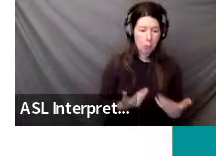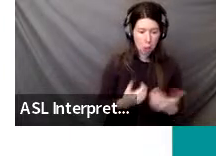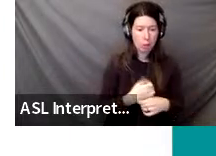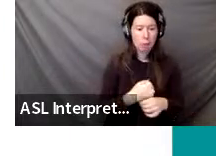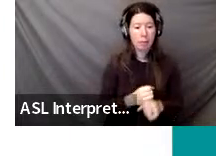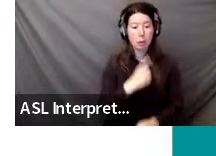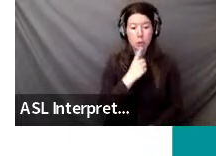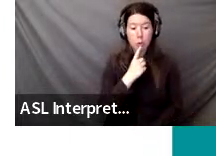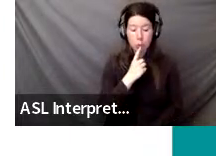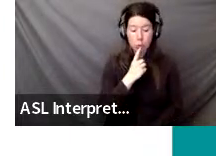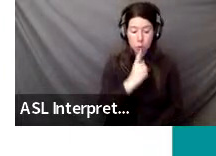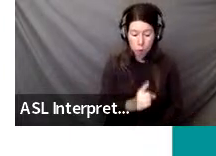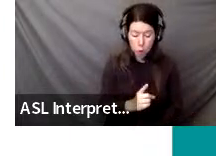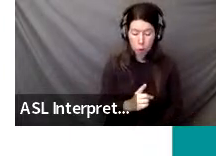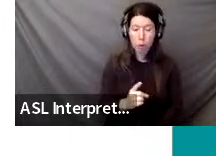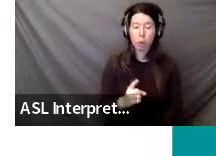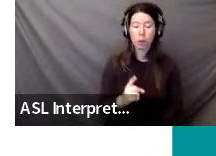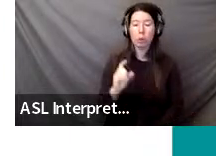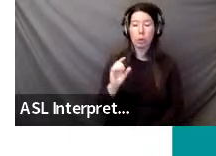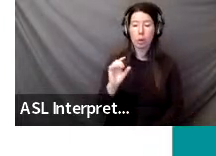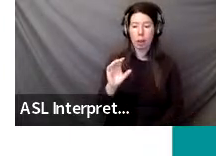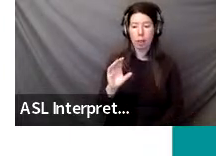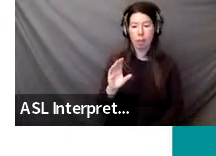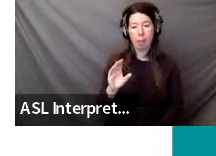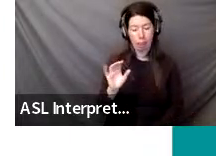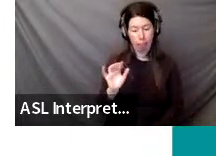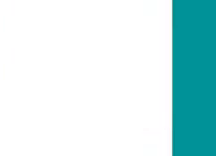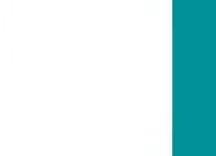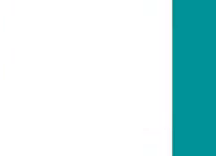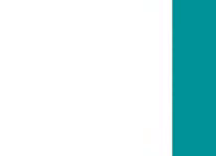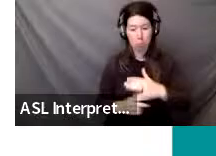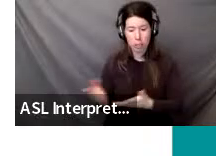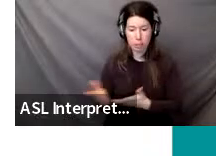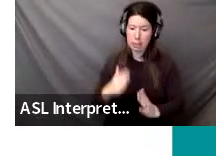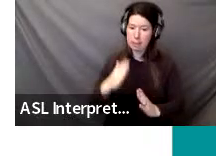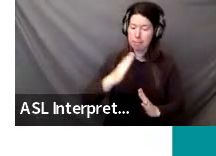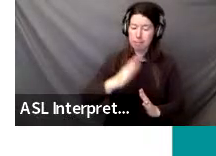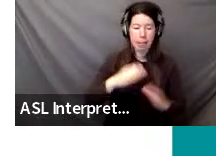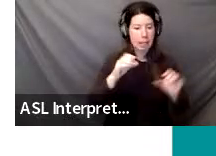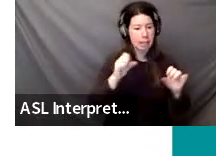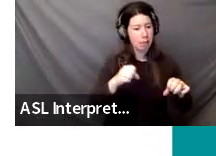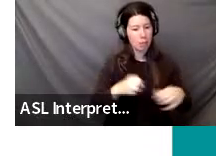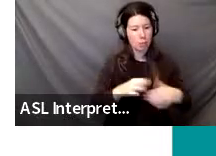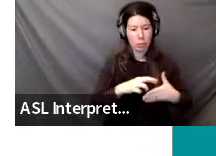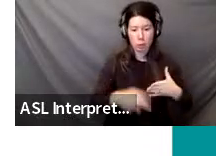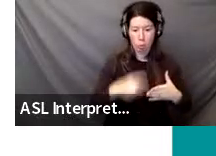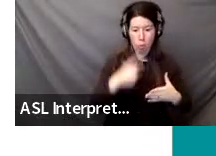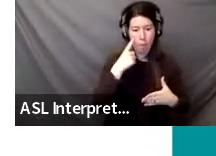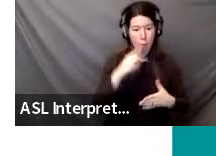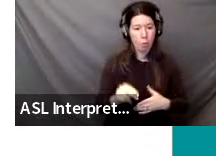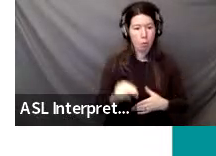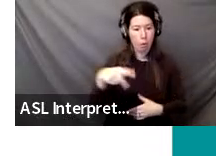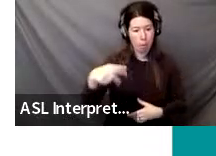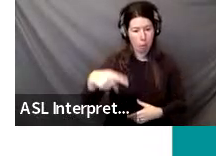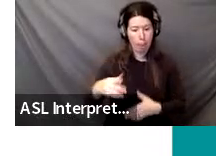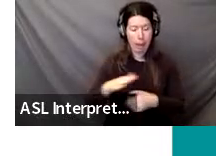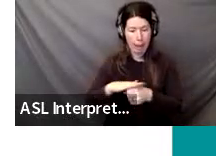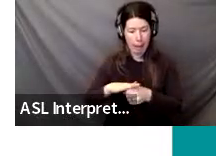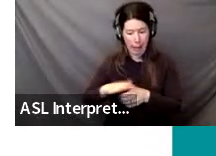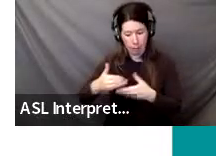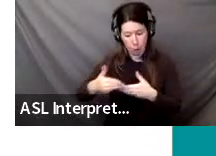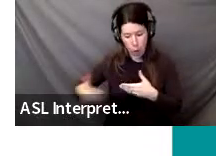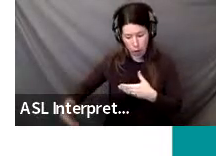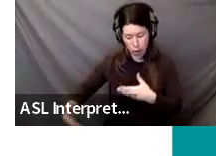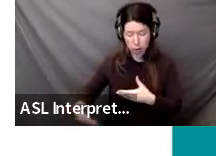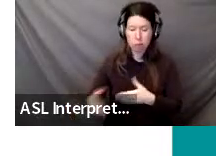the bridge brings the best possible results for the North Portland neighborhoods in terms of the